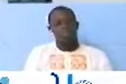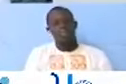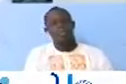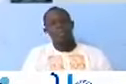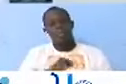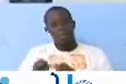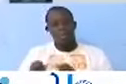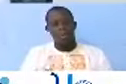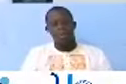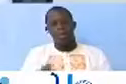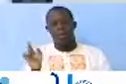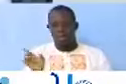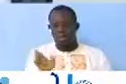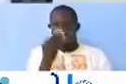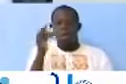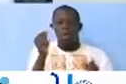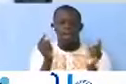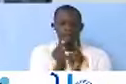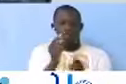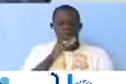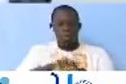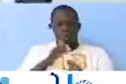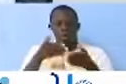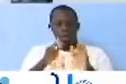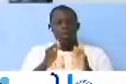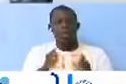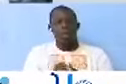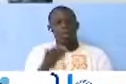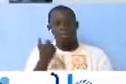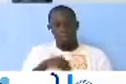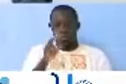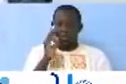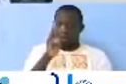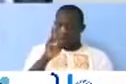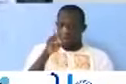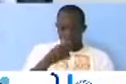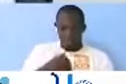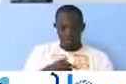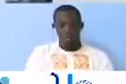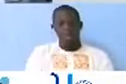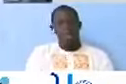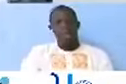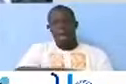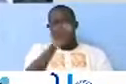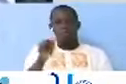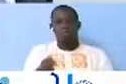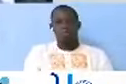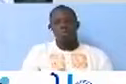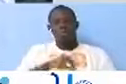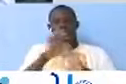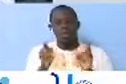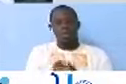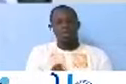they told me to come and meet them along the way. They saw me and they all cocked